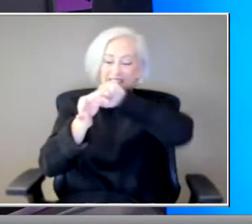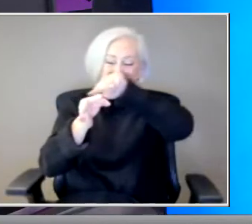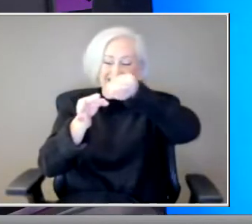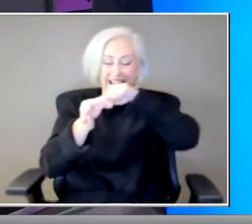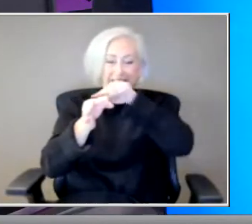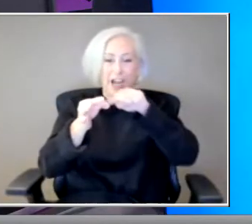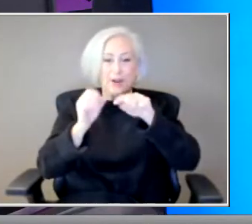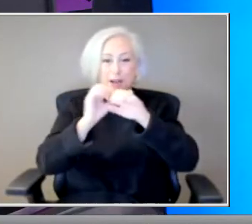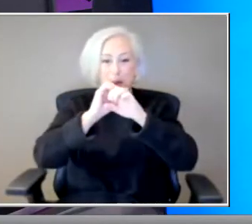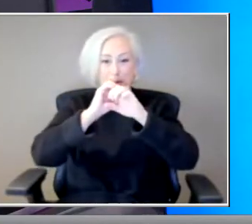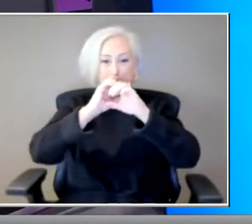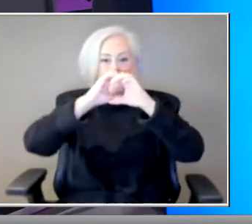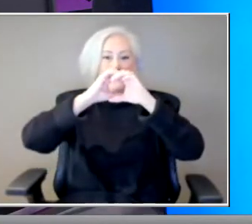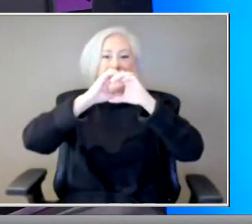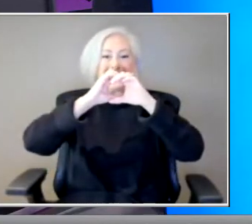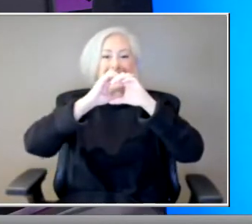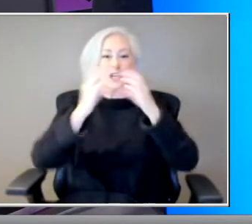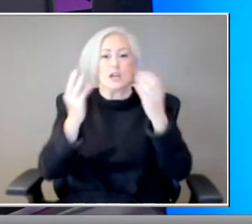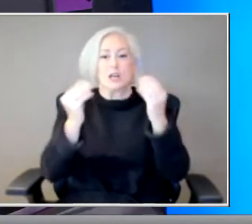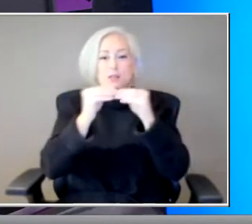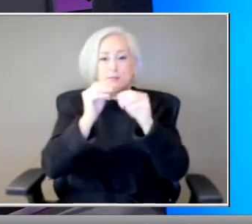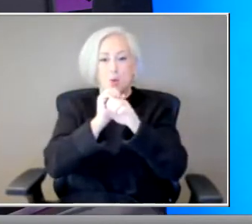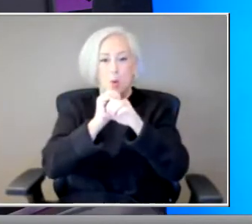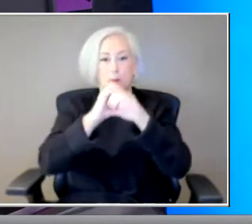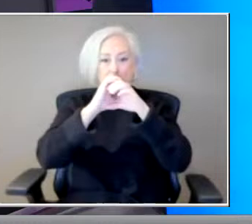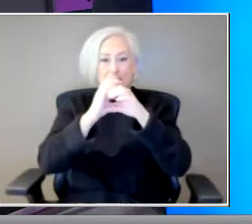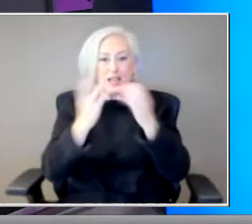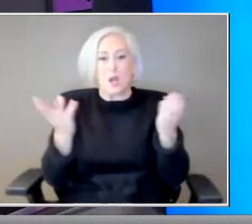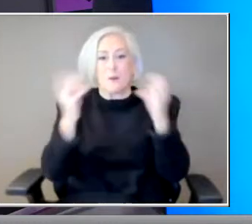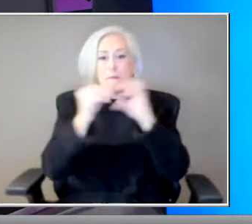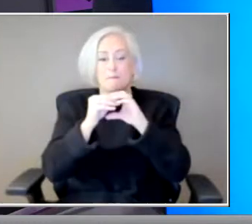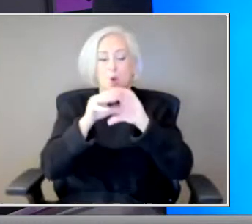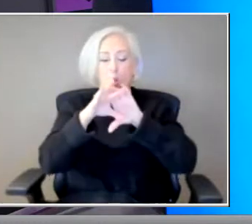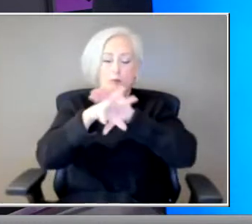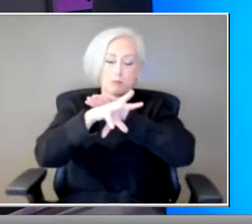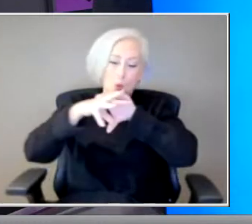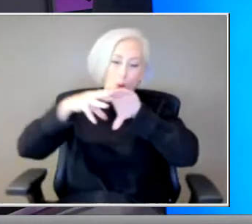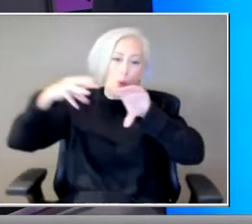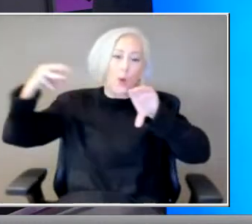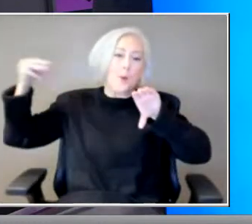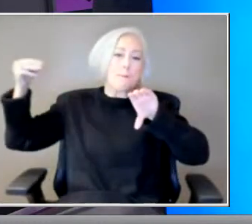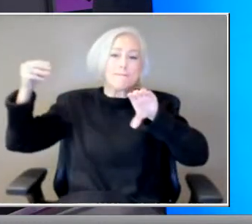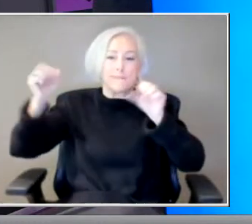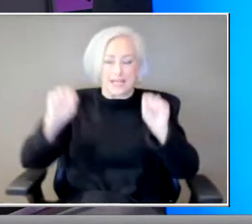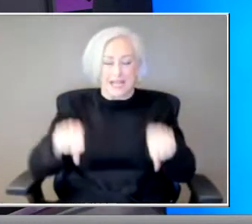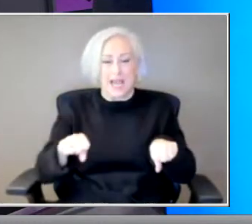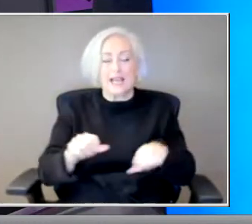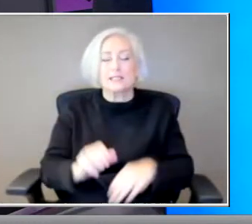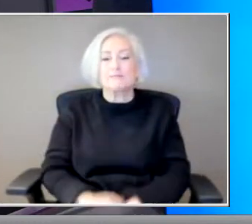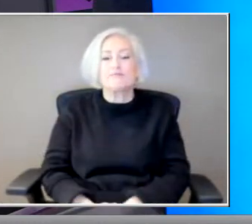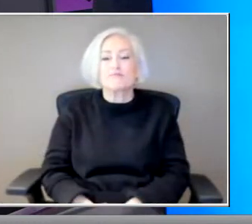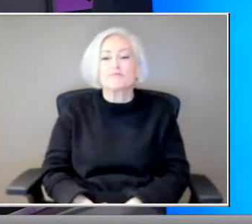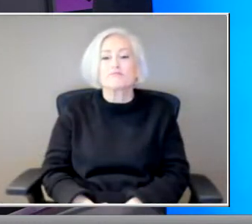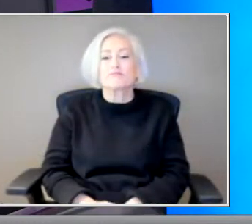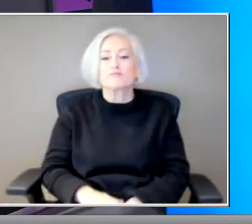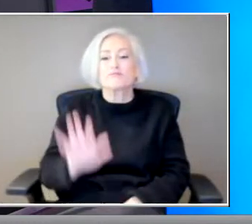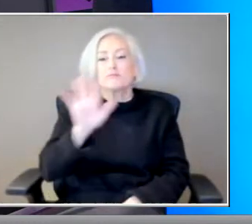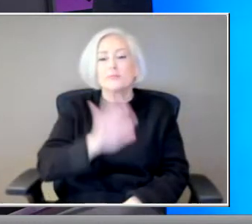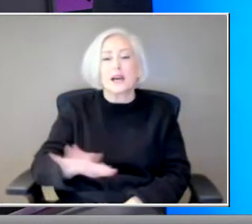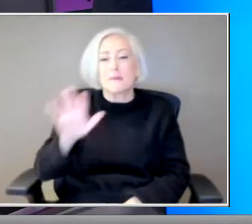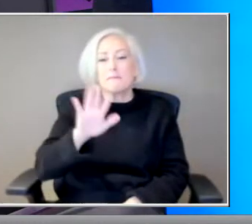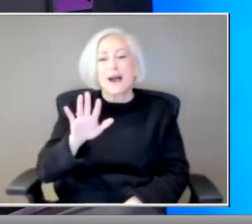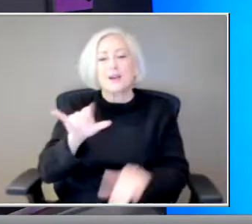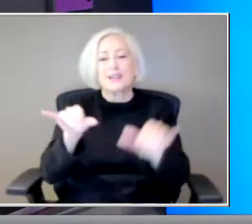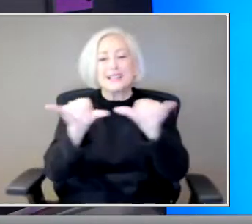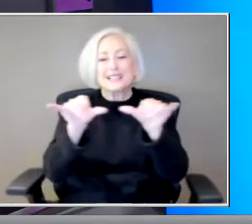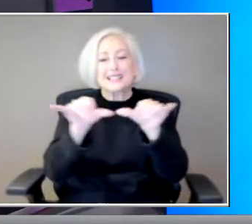opening on these catheters, the more clot we can pull out. It's about like the size of where the tip of a pen would